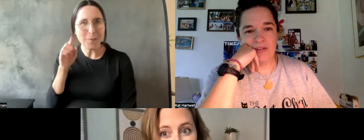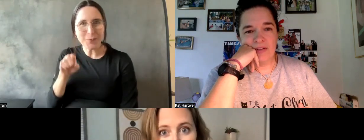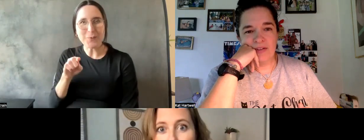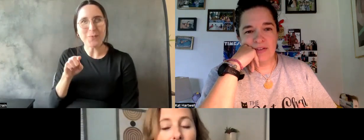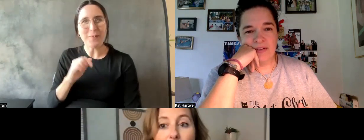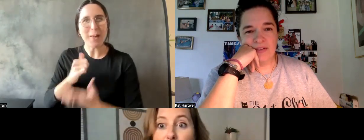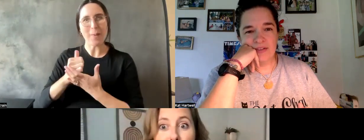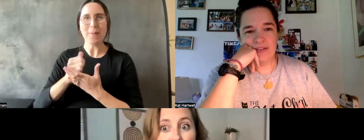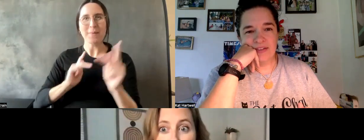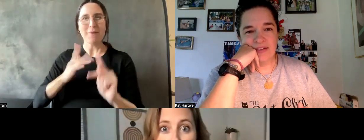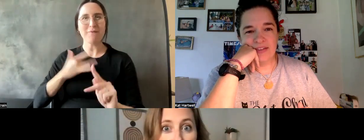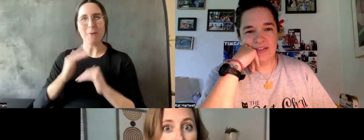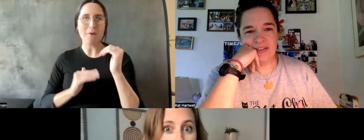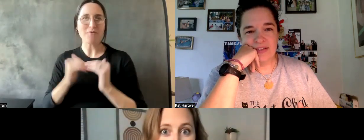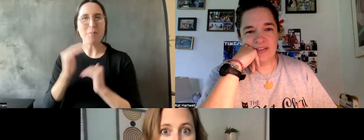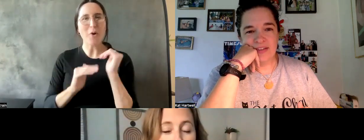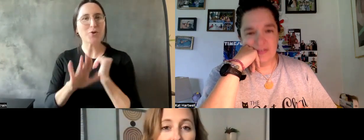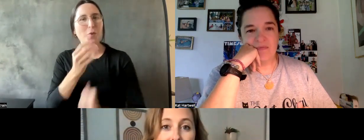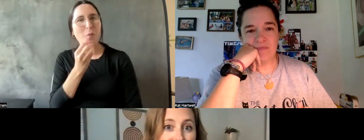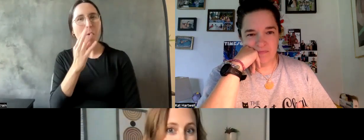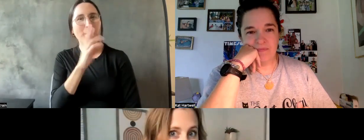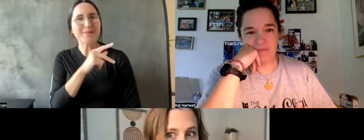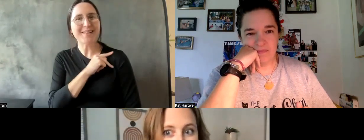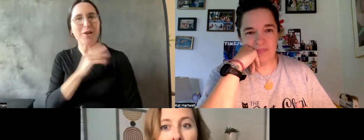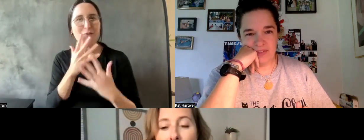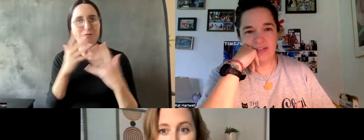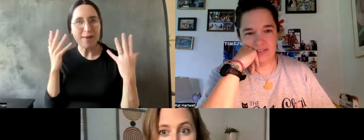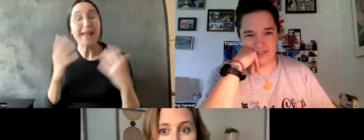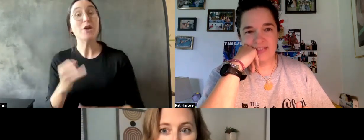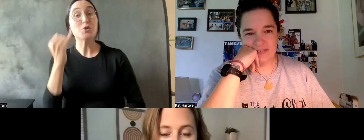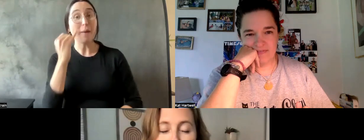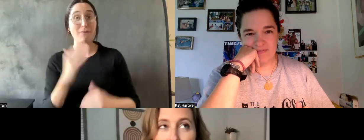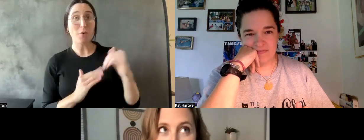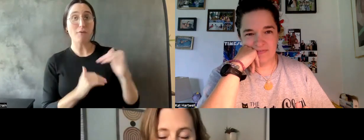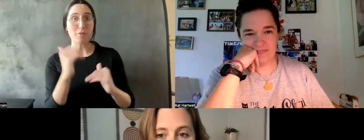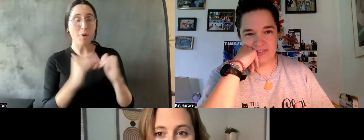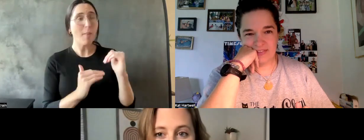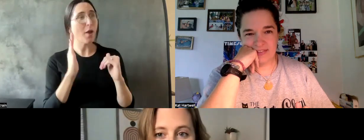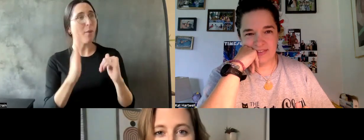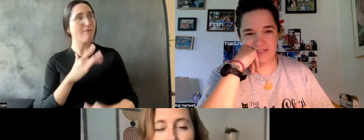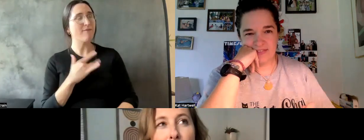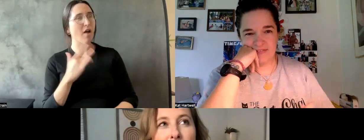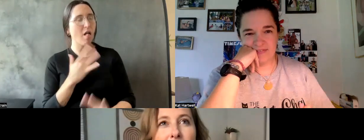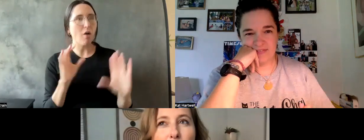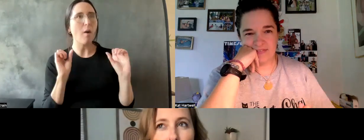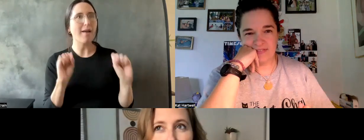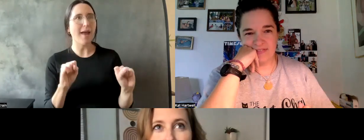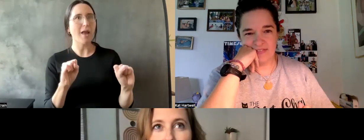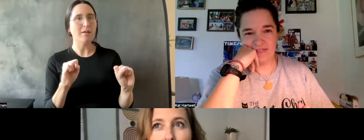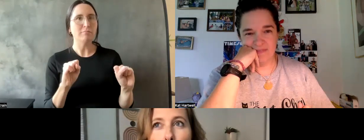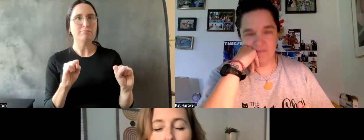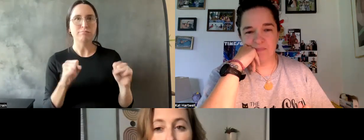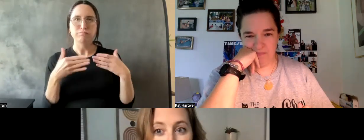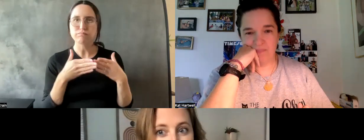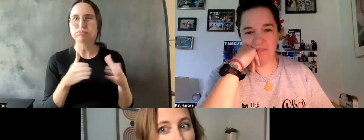people feel that way. They just start opening up with all kinds of stuff. And I have found that. So, you know, people that I don't think